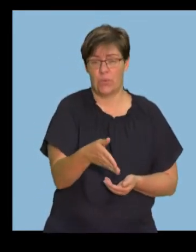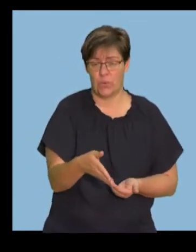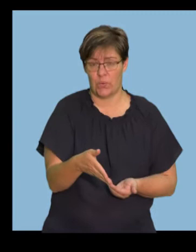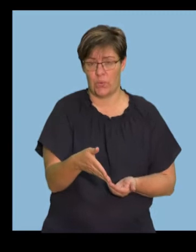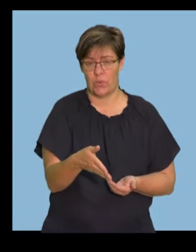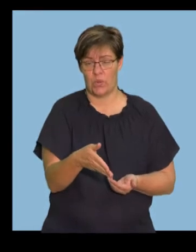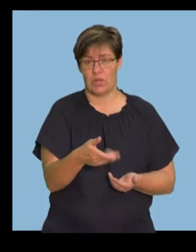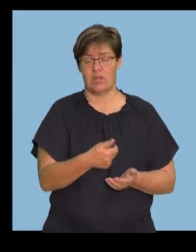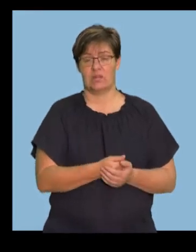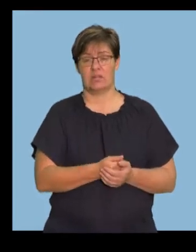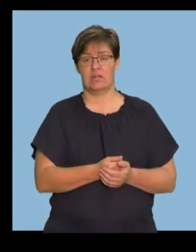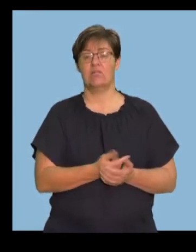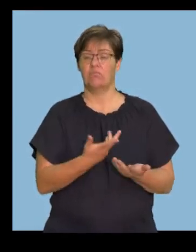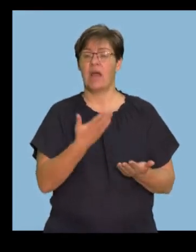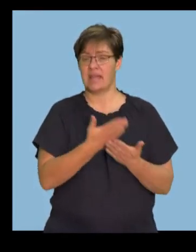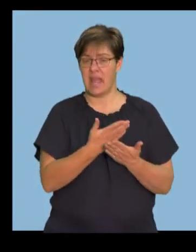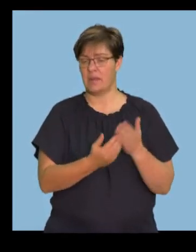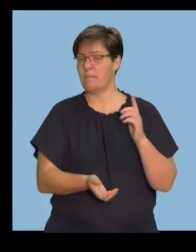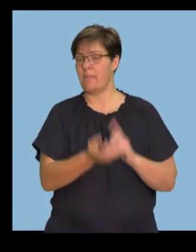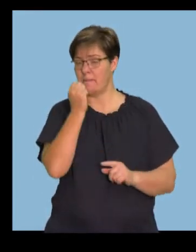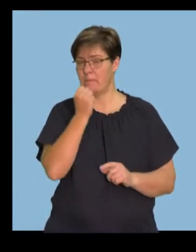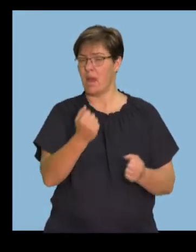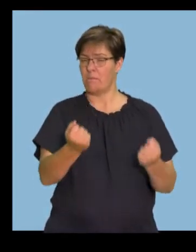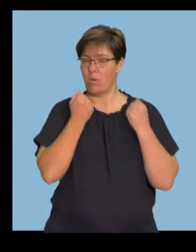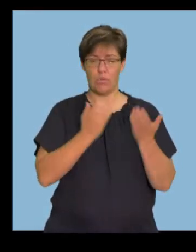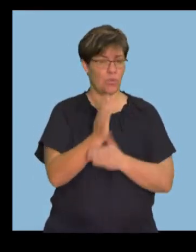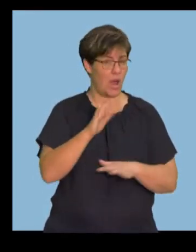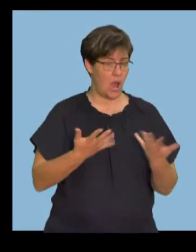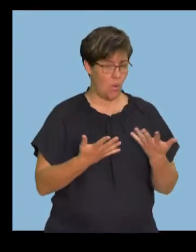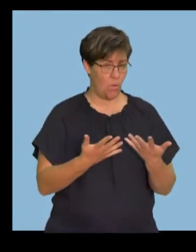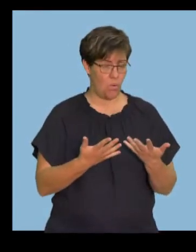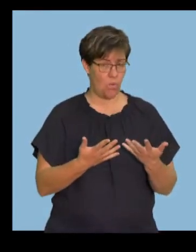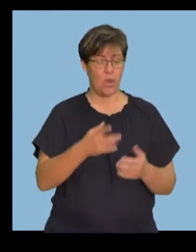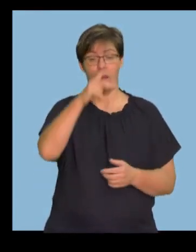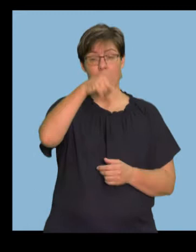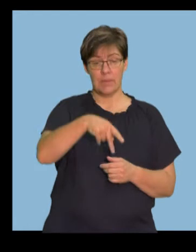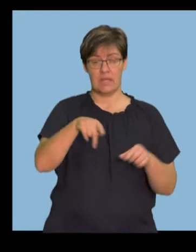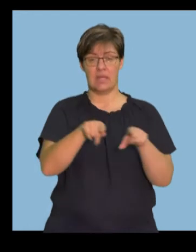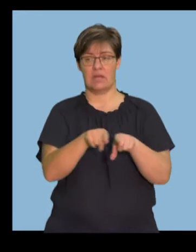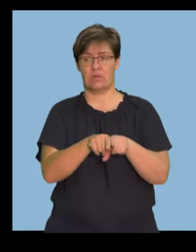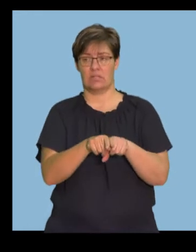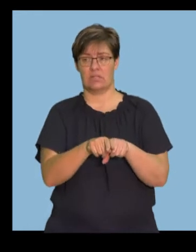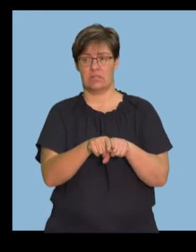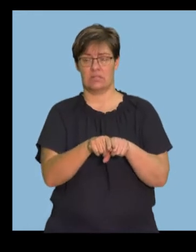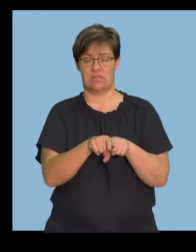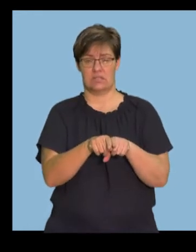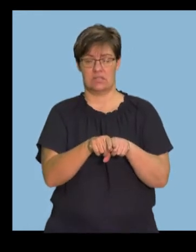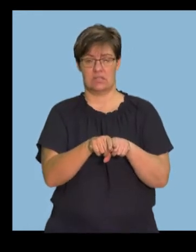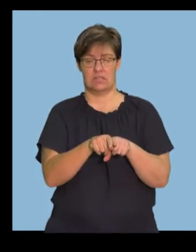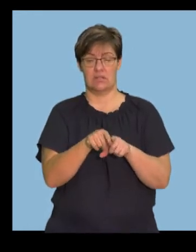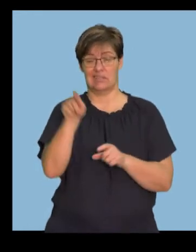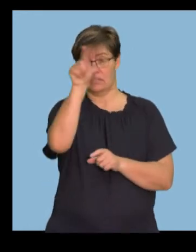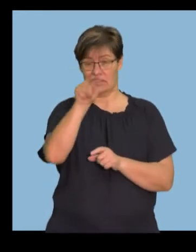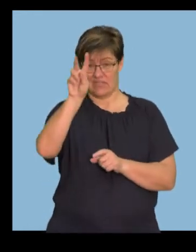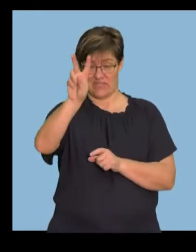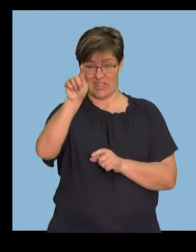in a particular circuit, we are able to determine power using P is equals to, so this is our V, okay, just to